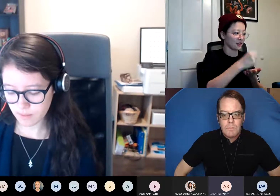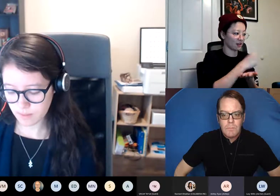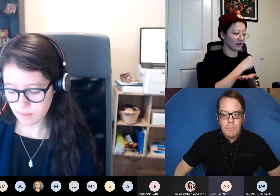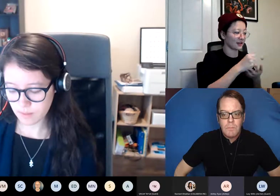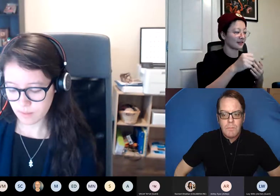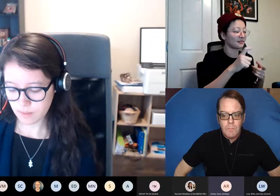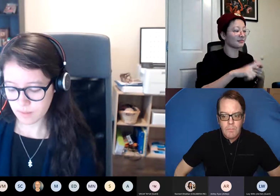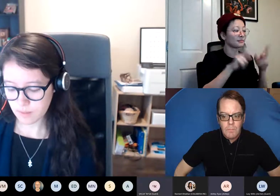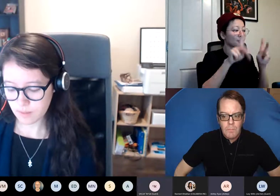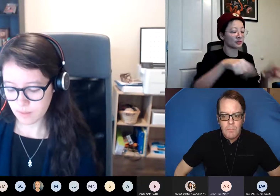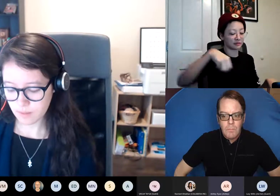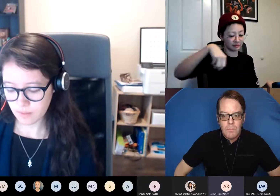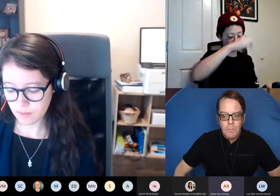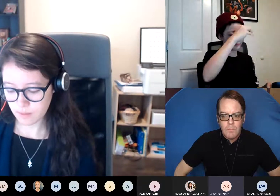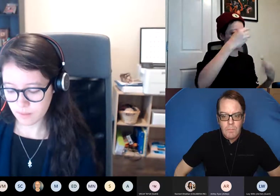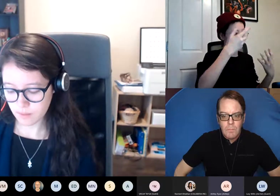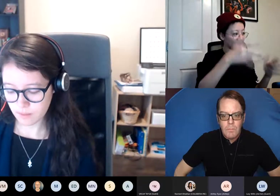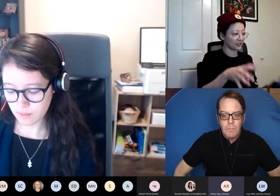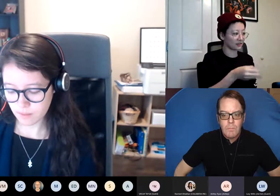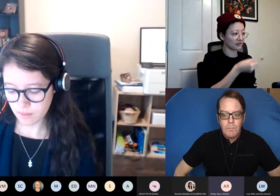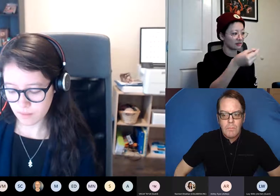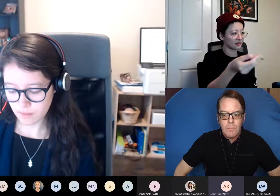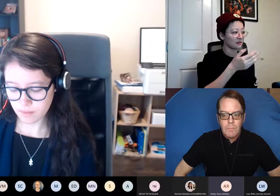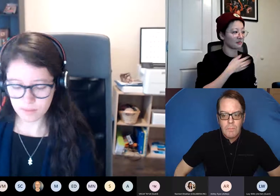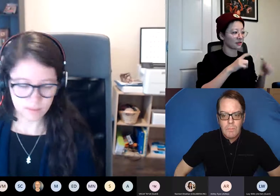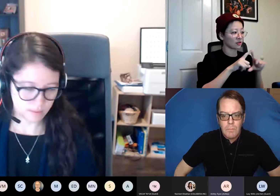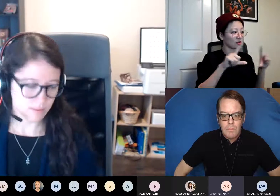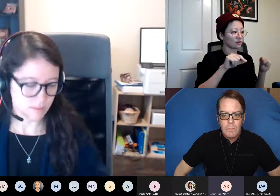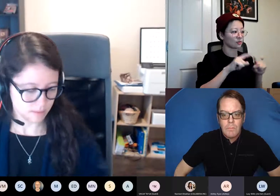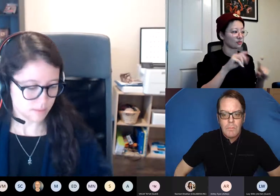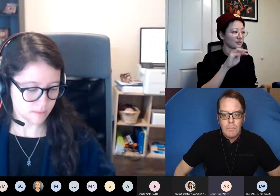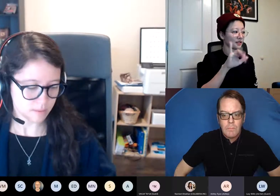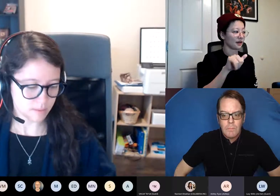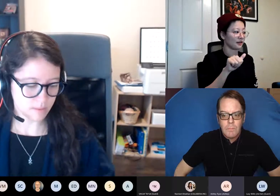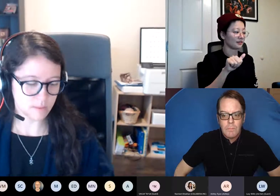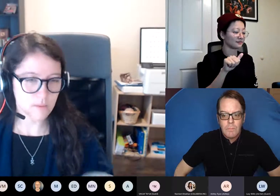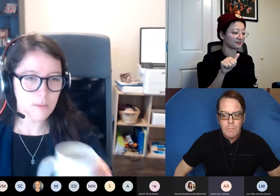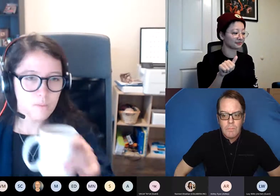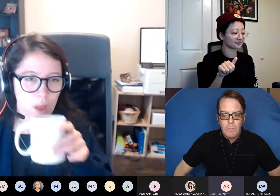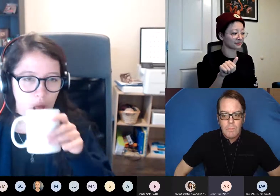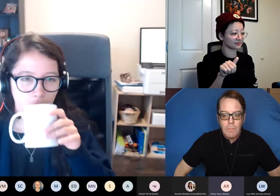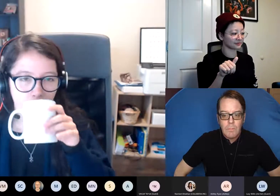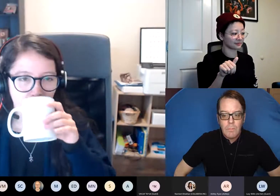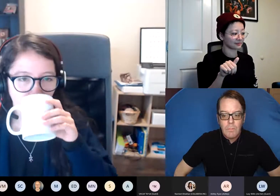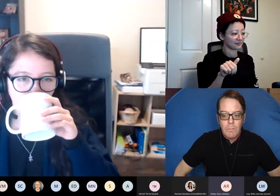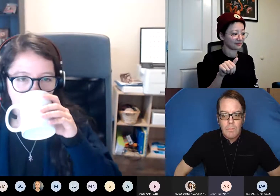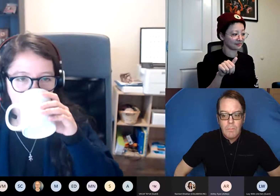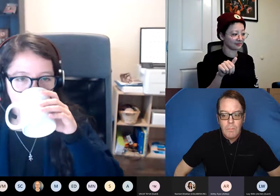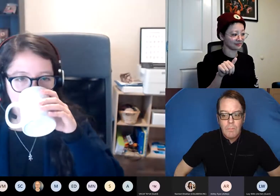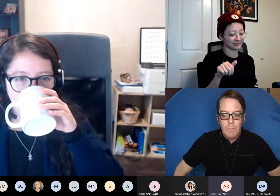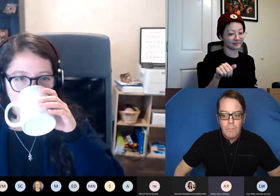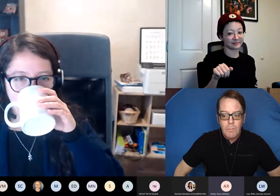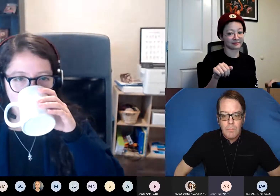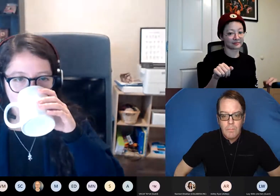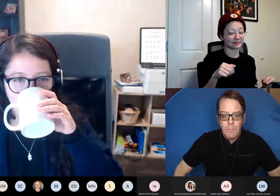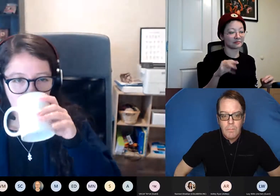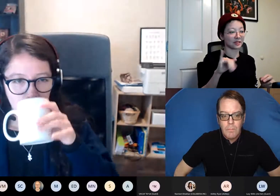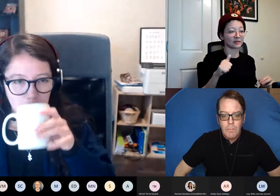over my personal card to pay for the meal. The employee, upon swiping, handed my card back to